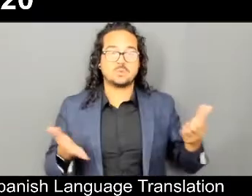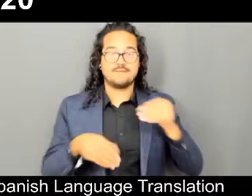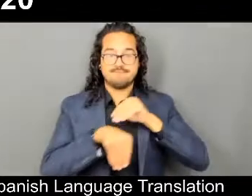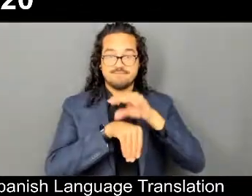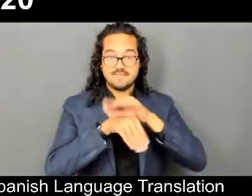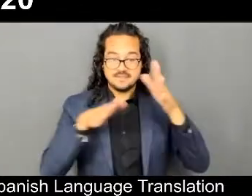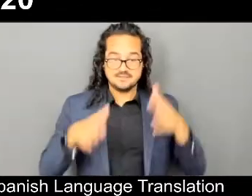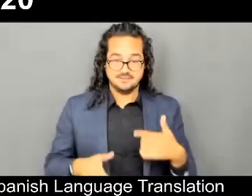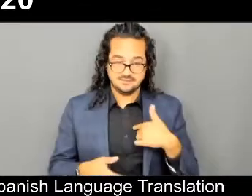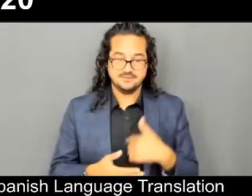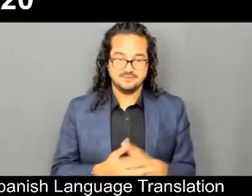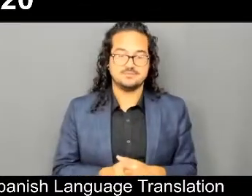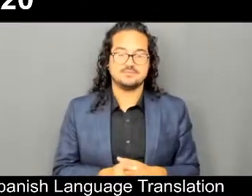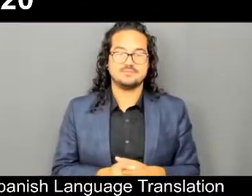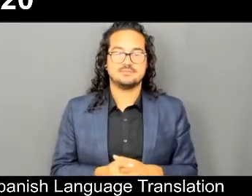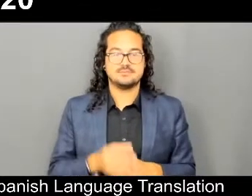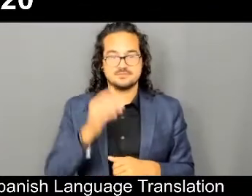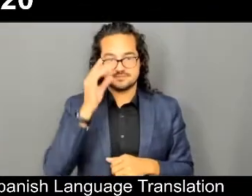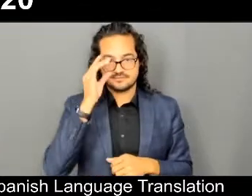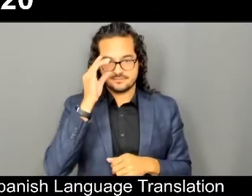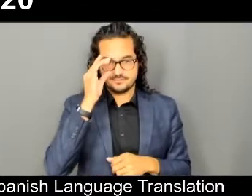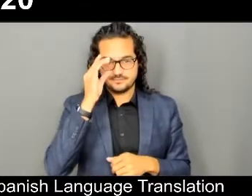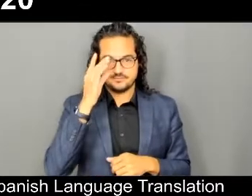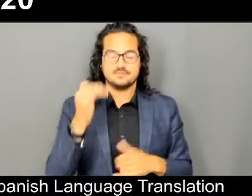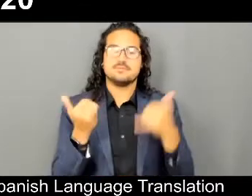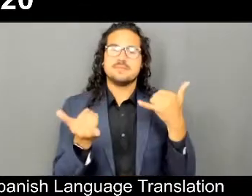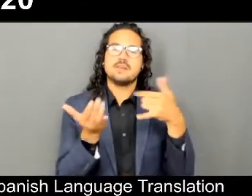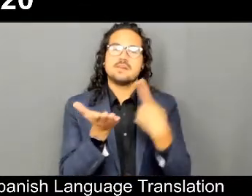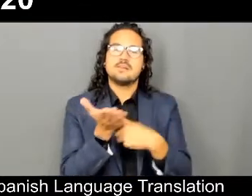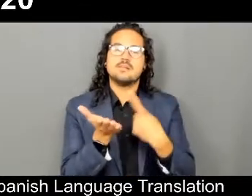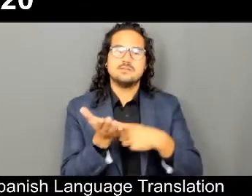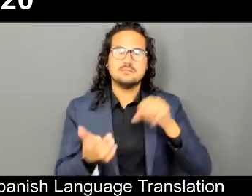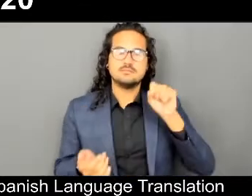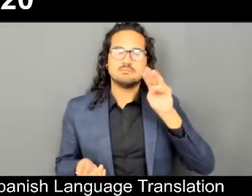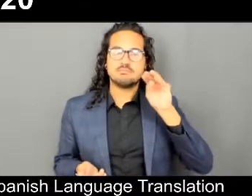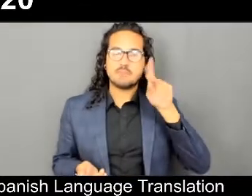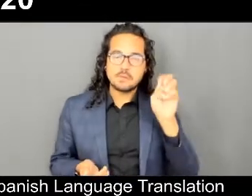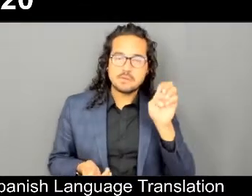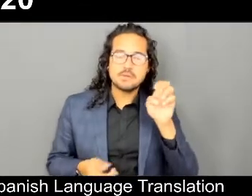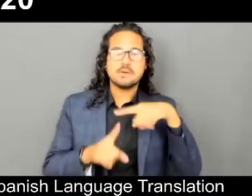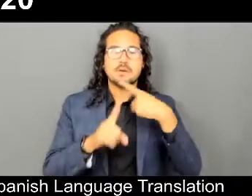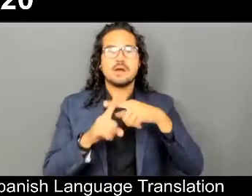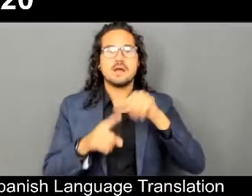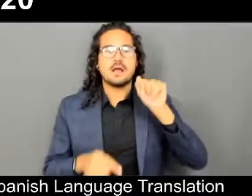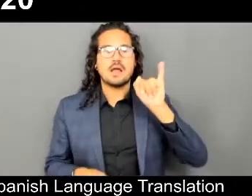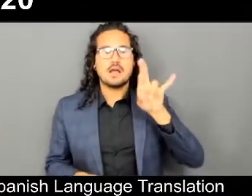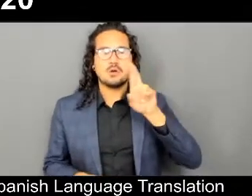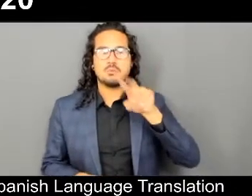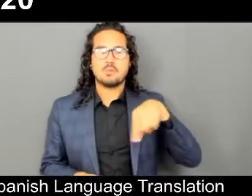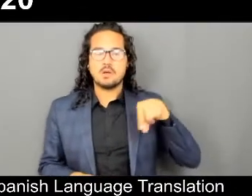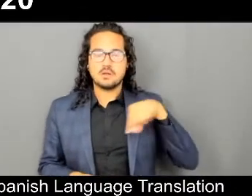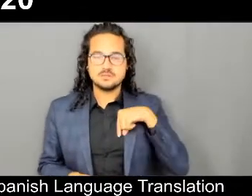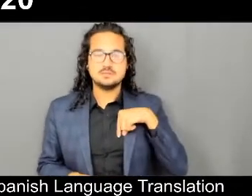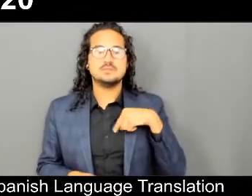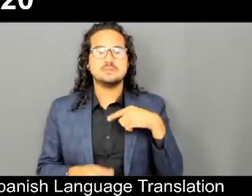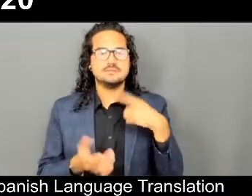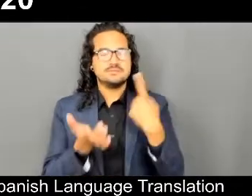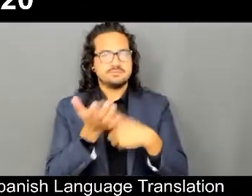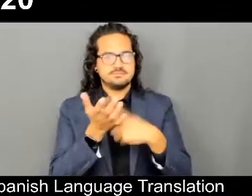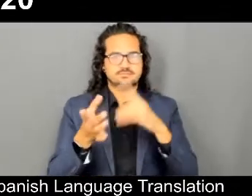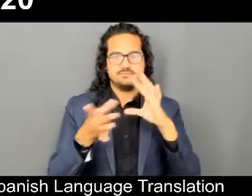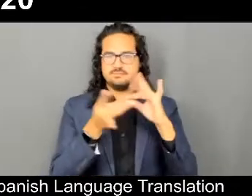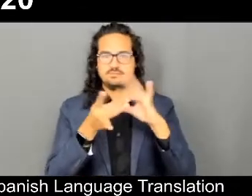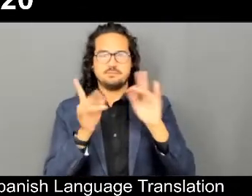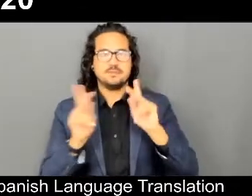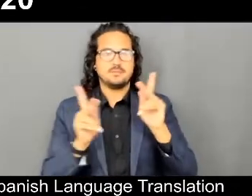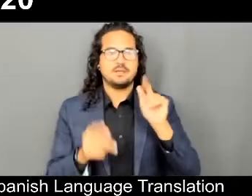air quality. I wanted to start with the air quality index, which you've probably heard a lot about, but I wanted to explain it a little bit.